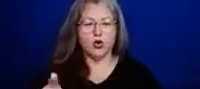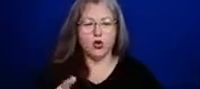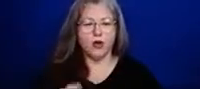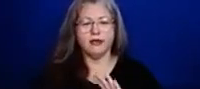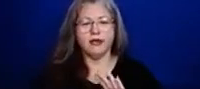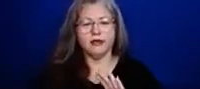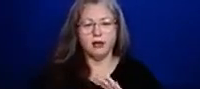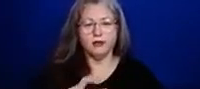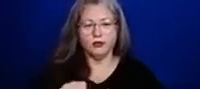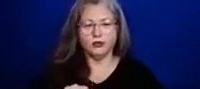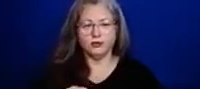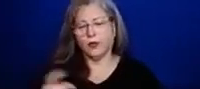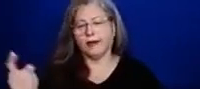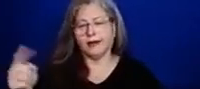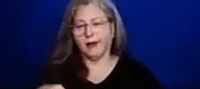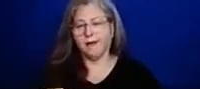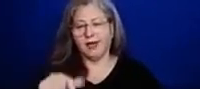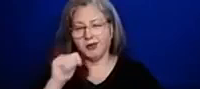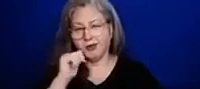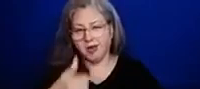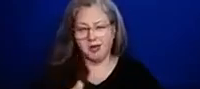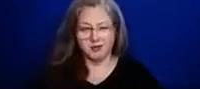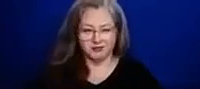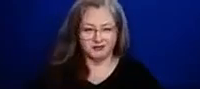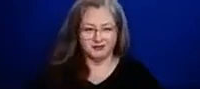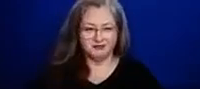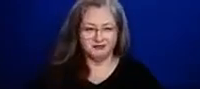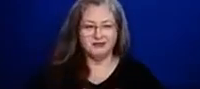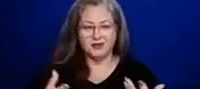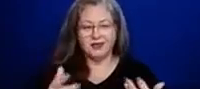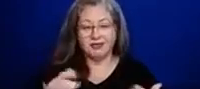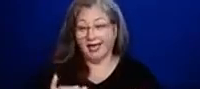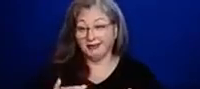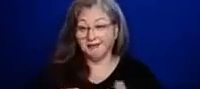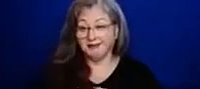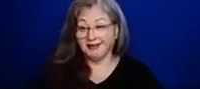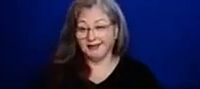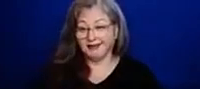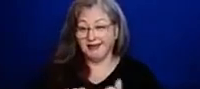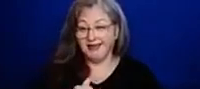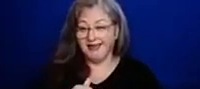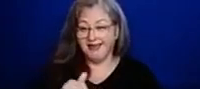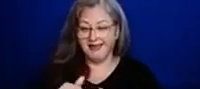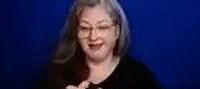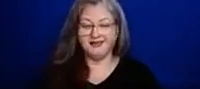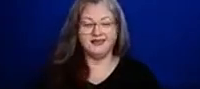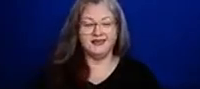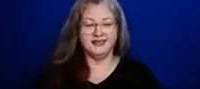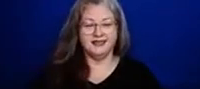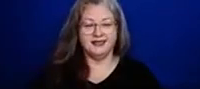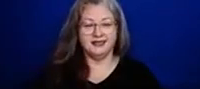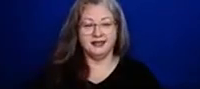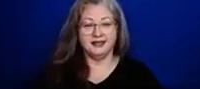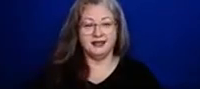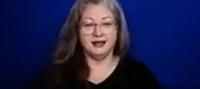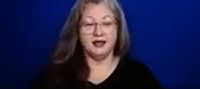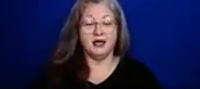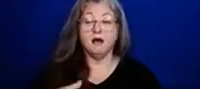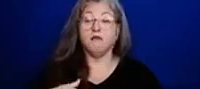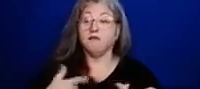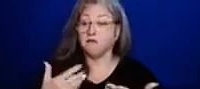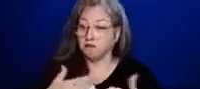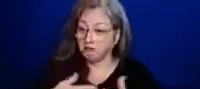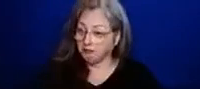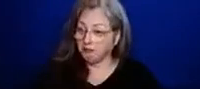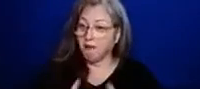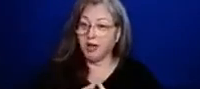copy the tools and come back tomorrow. No, so that's how I entered the workshop. And